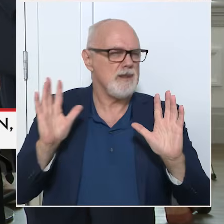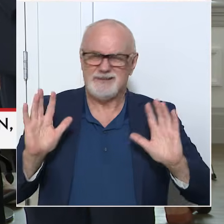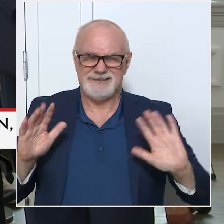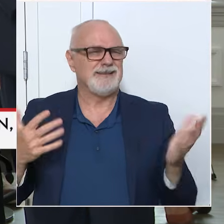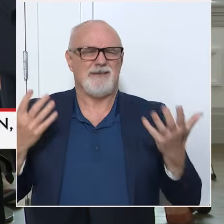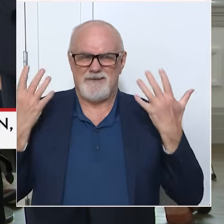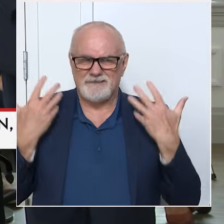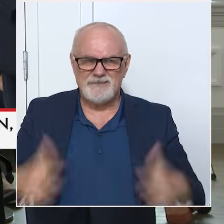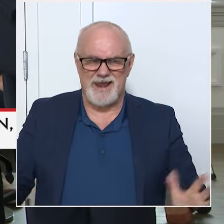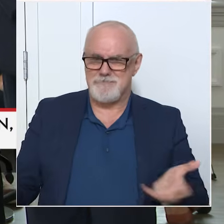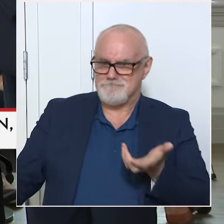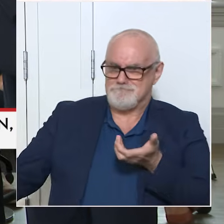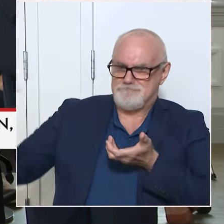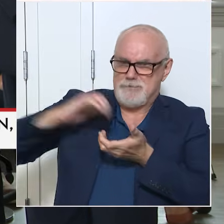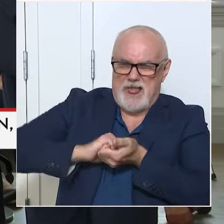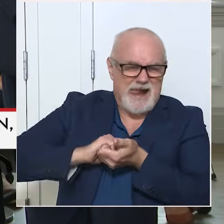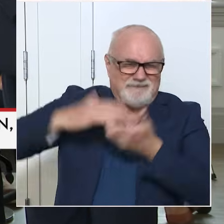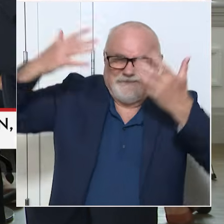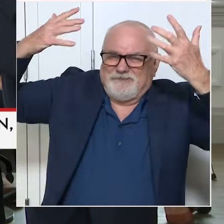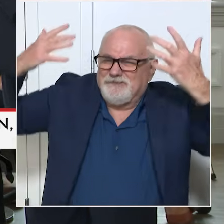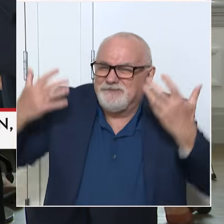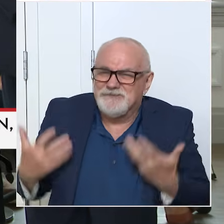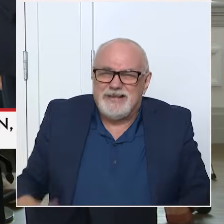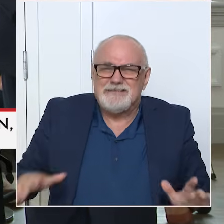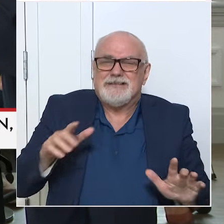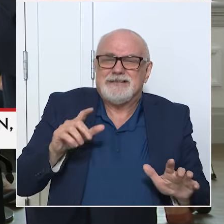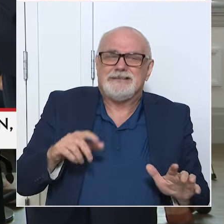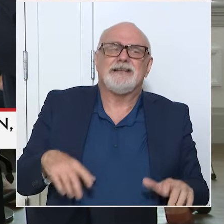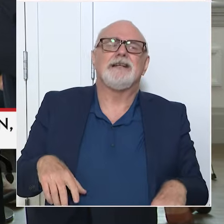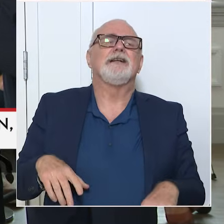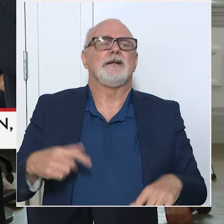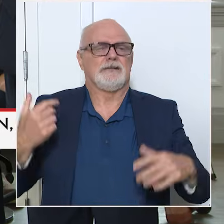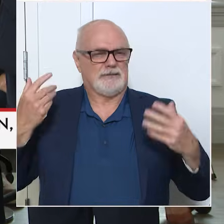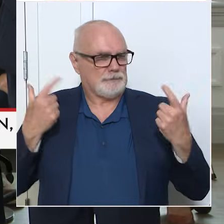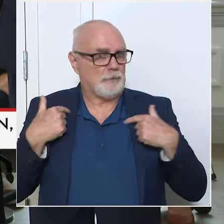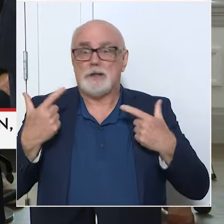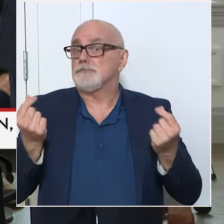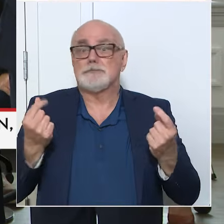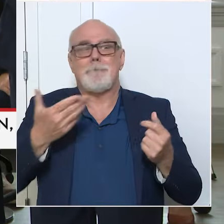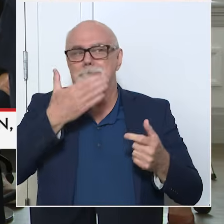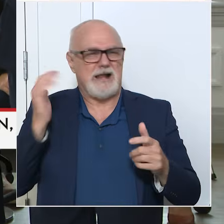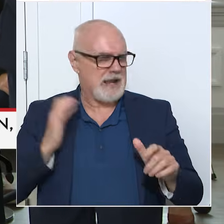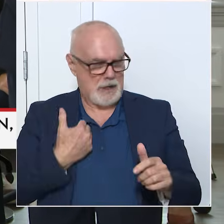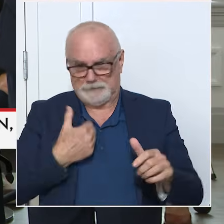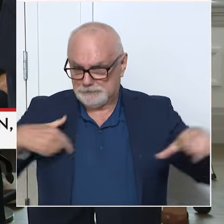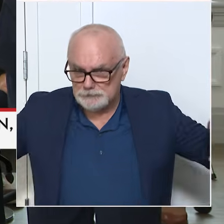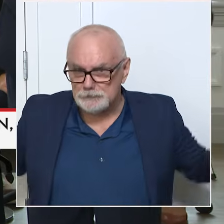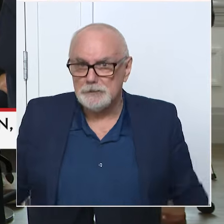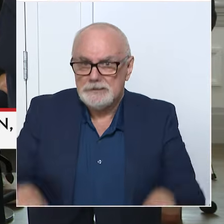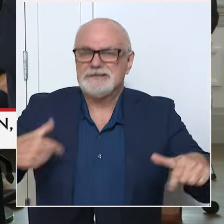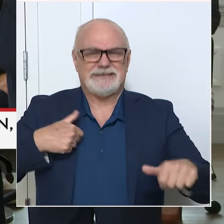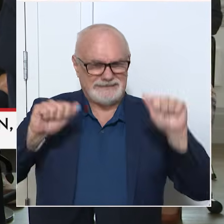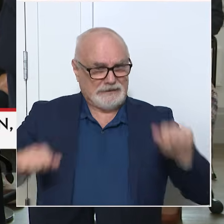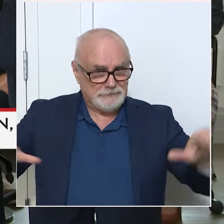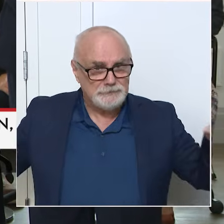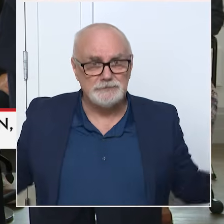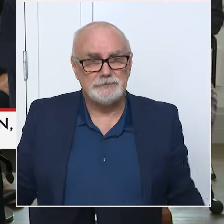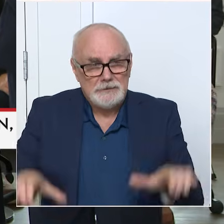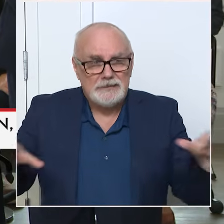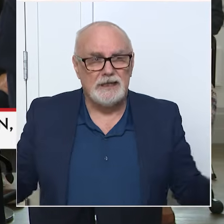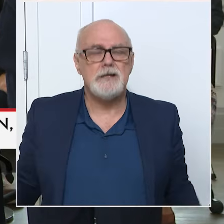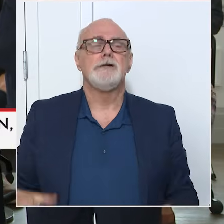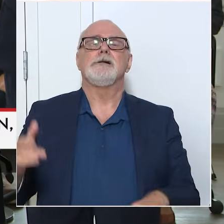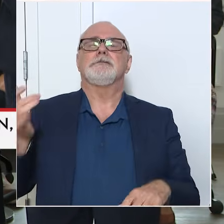So I think that we have done the best thing that we can do. And also, we're grateful to the council